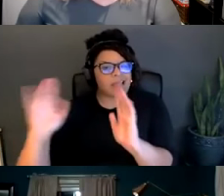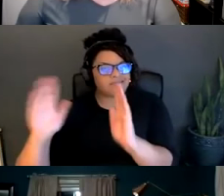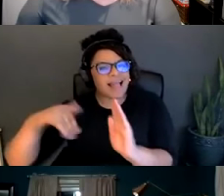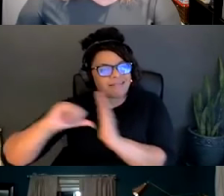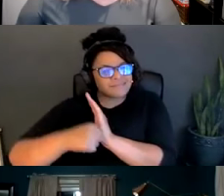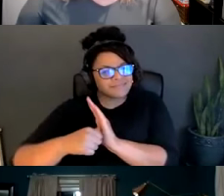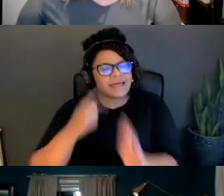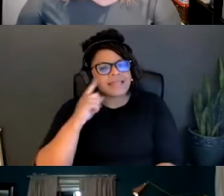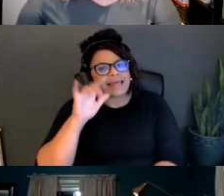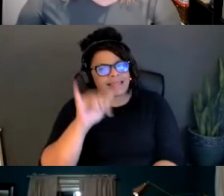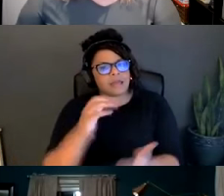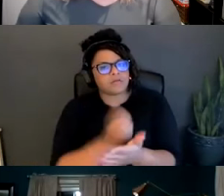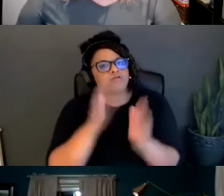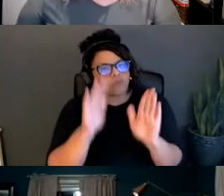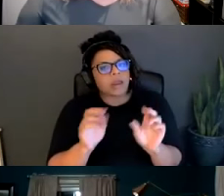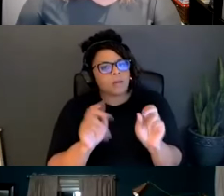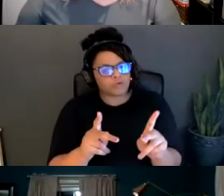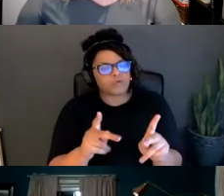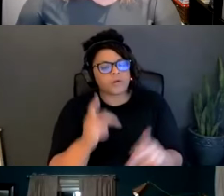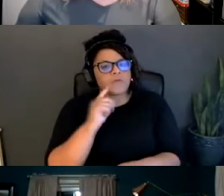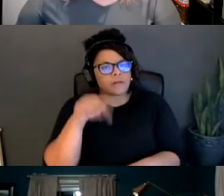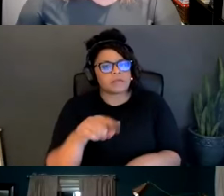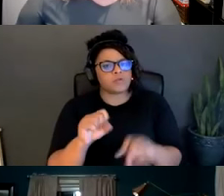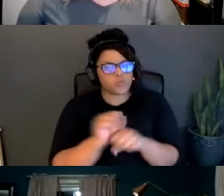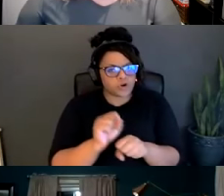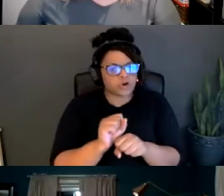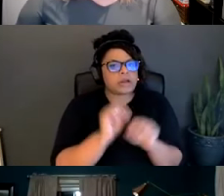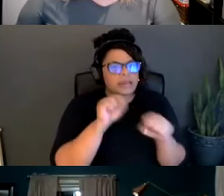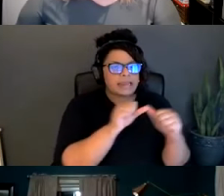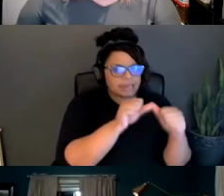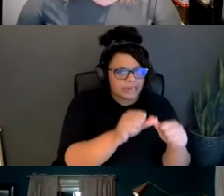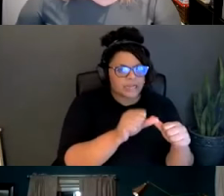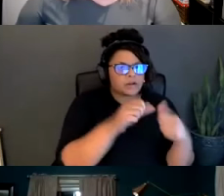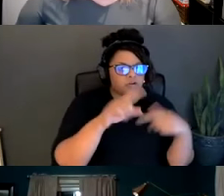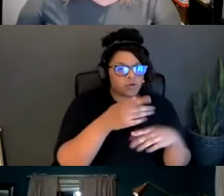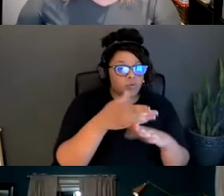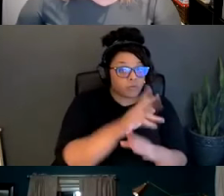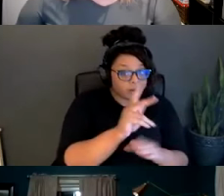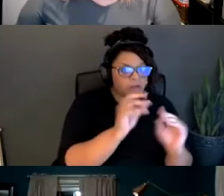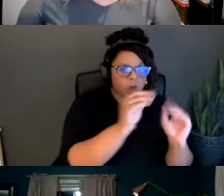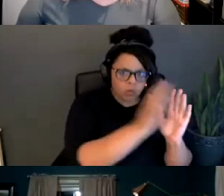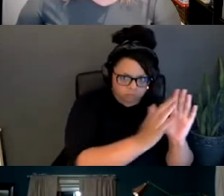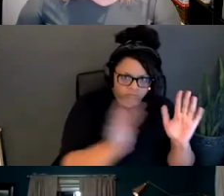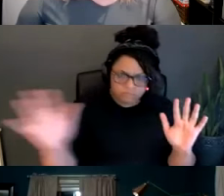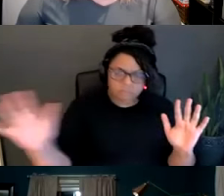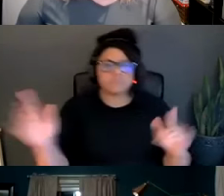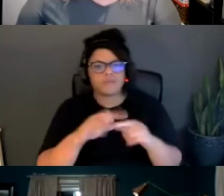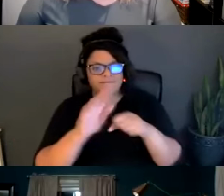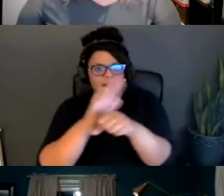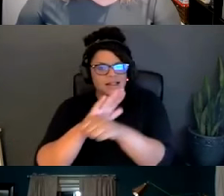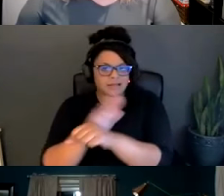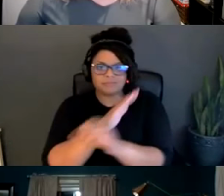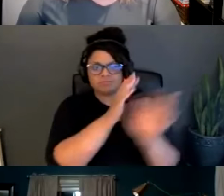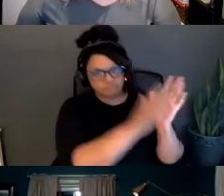great opportunity for this work to continue to be advanced to fill in that